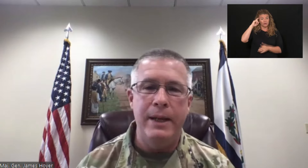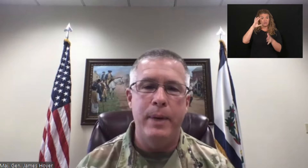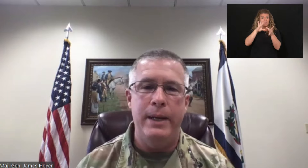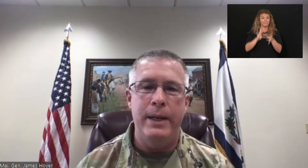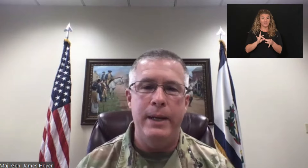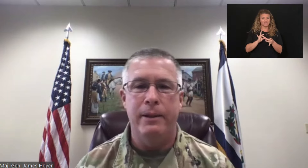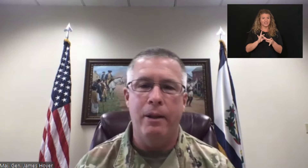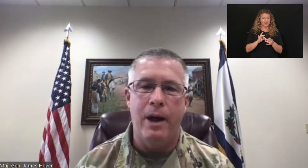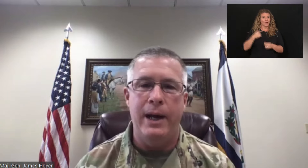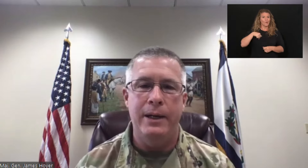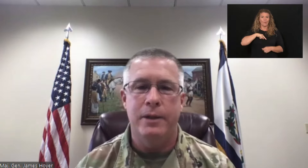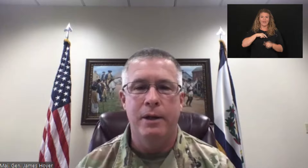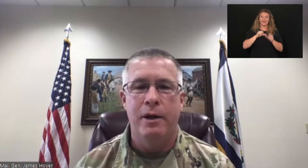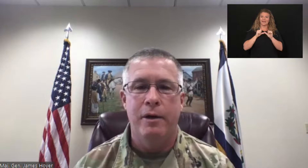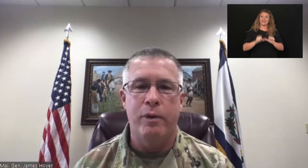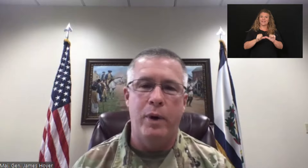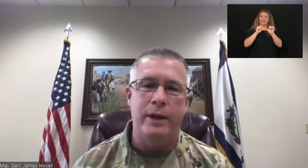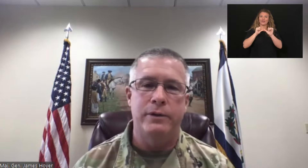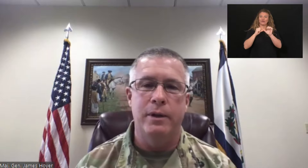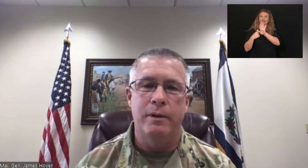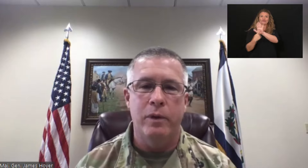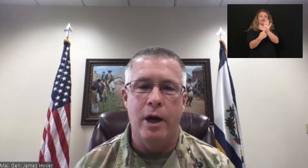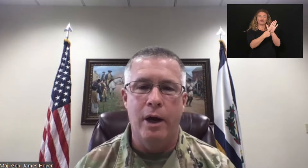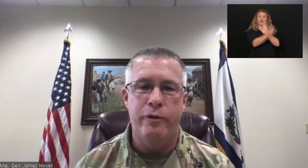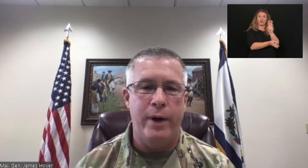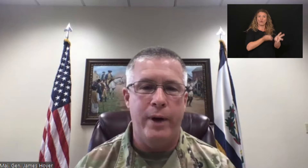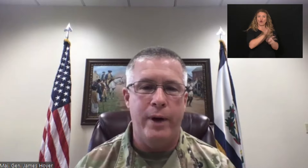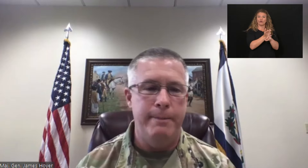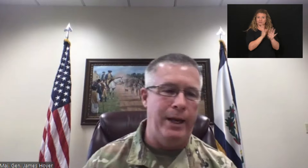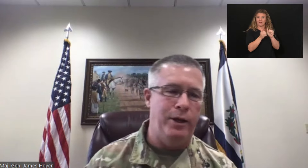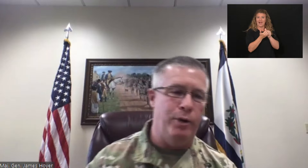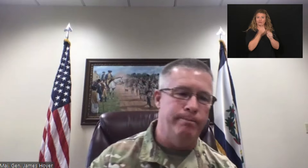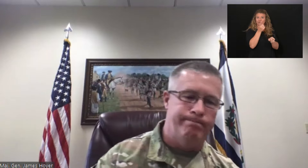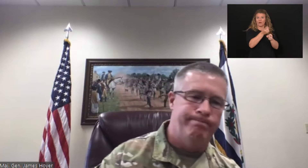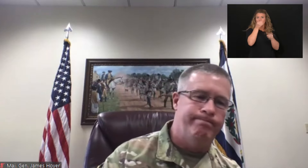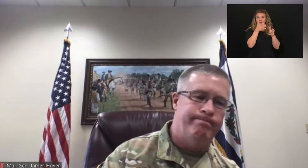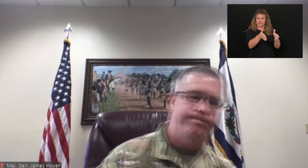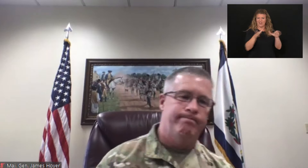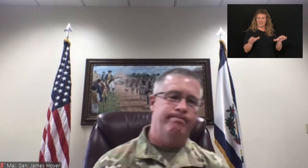the beacon and the light for the rest of the country. Thank you.